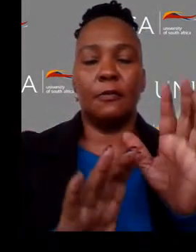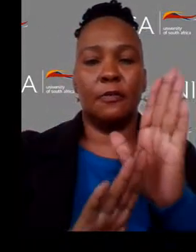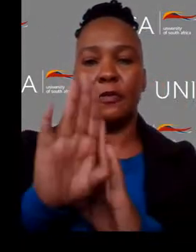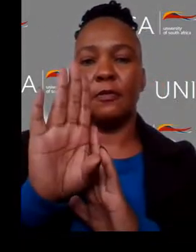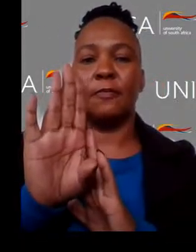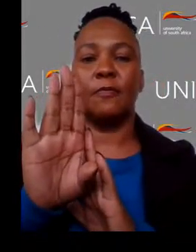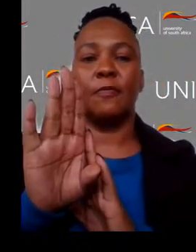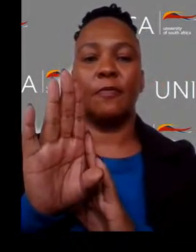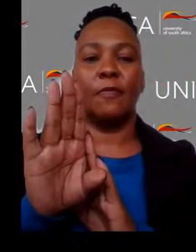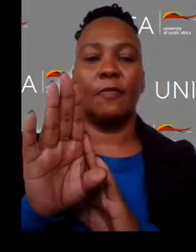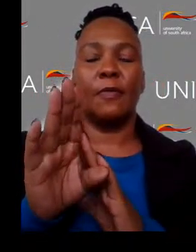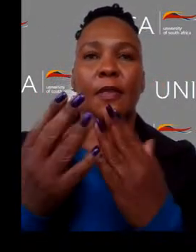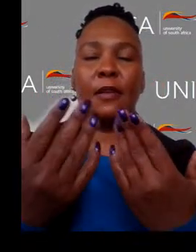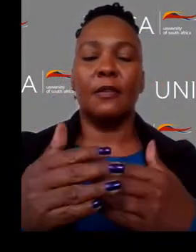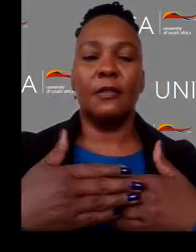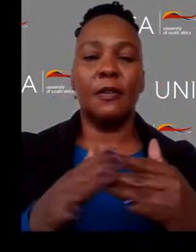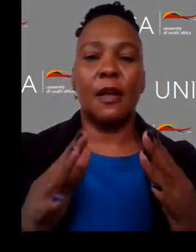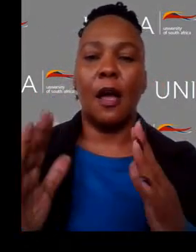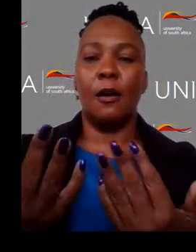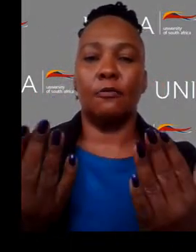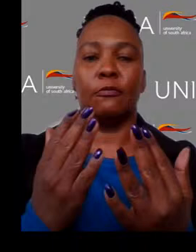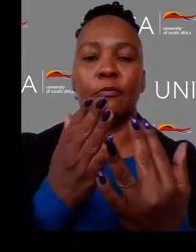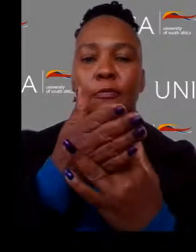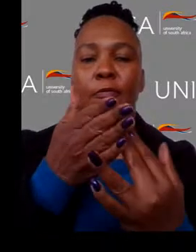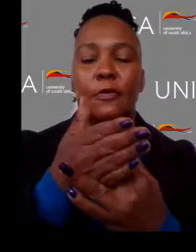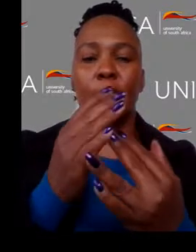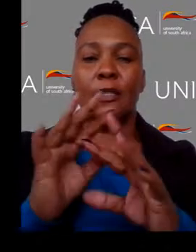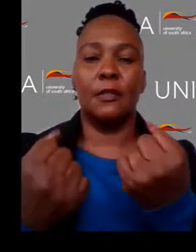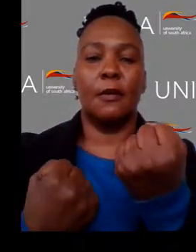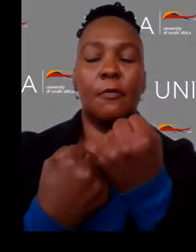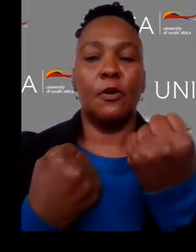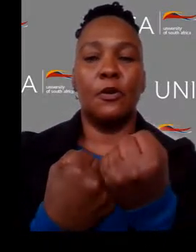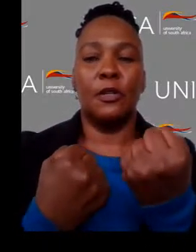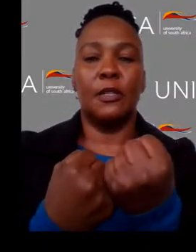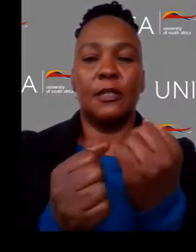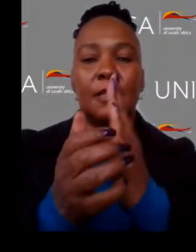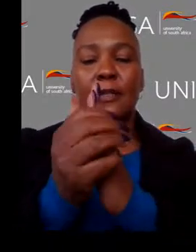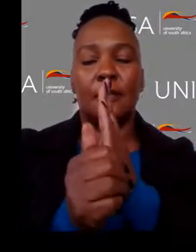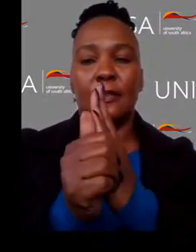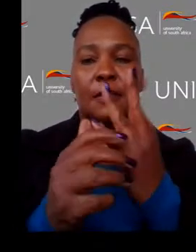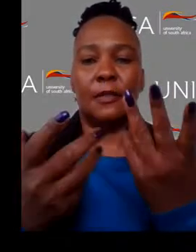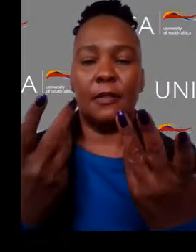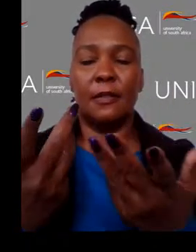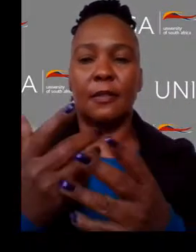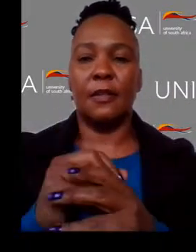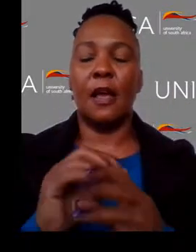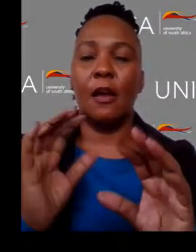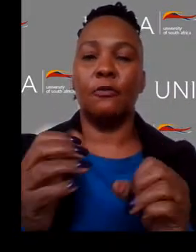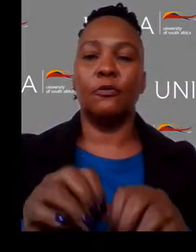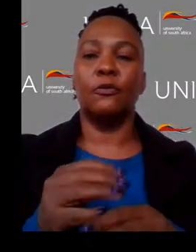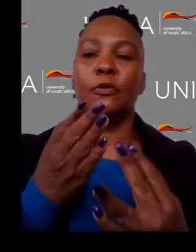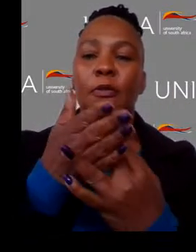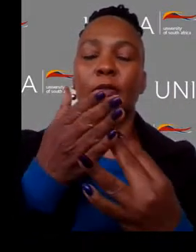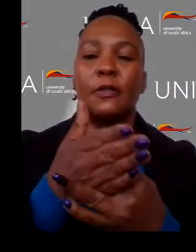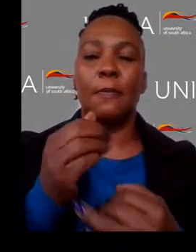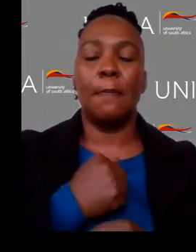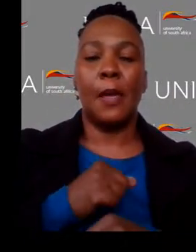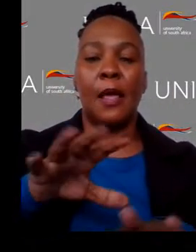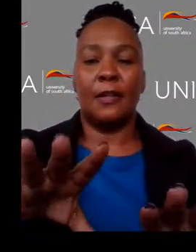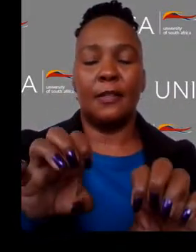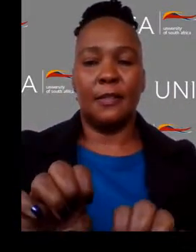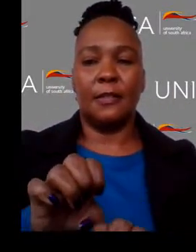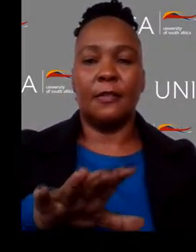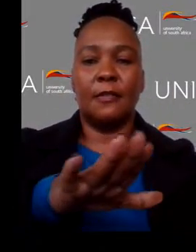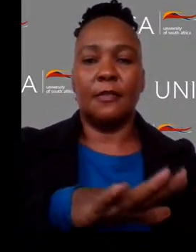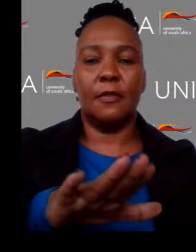just start off how to access the support site, and then how you access the myExams platform, the different types